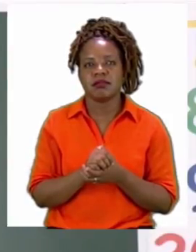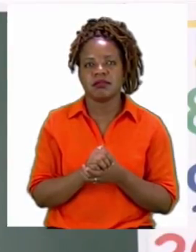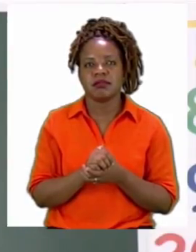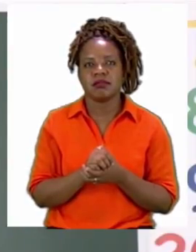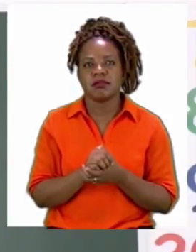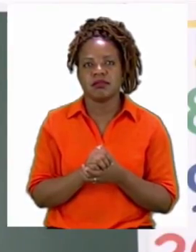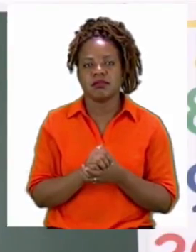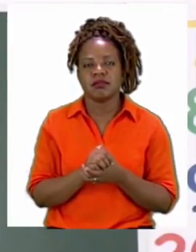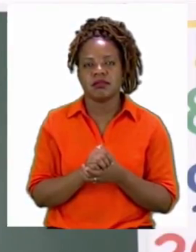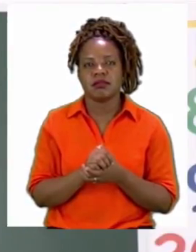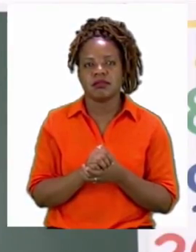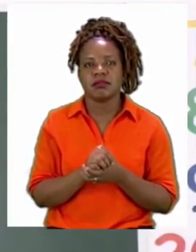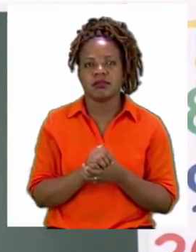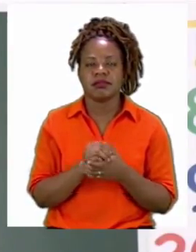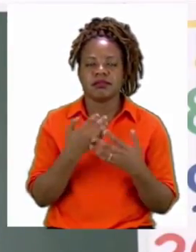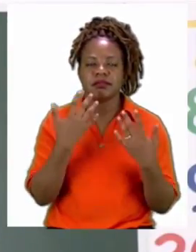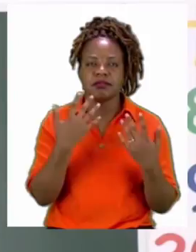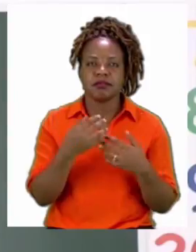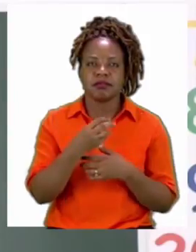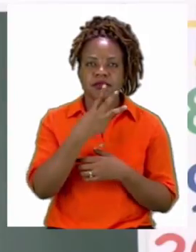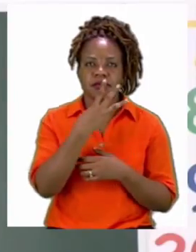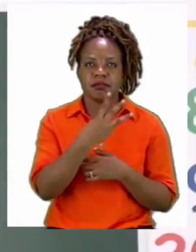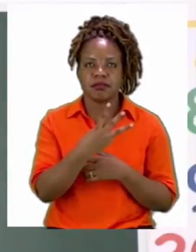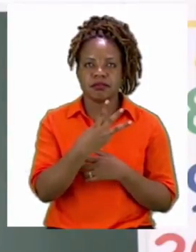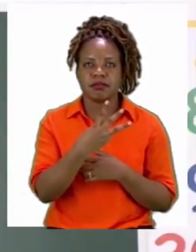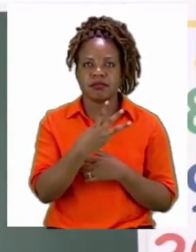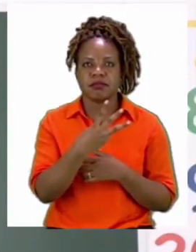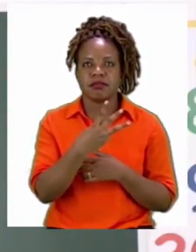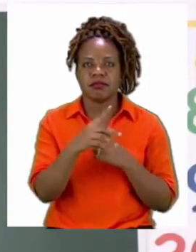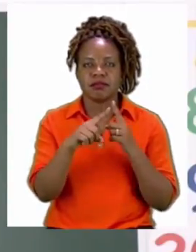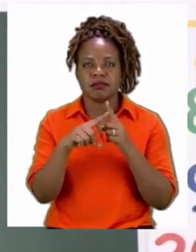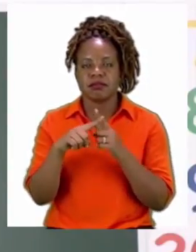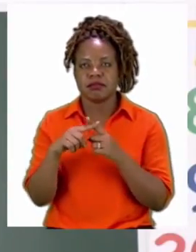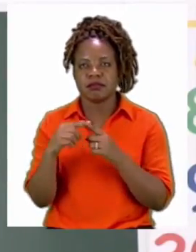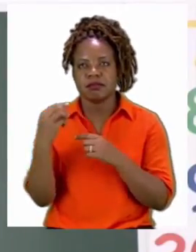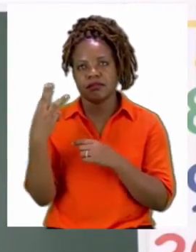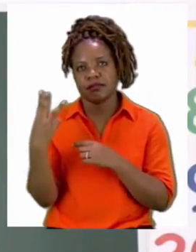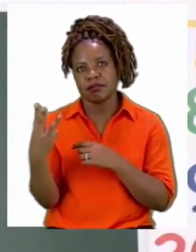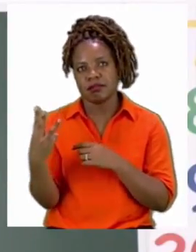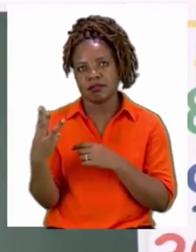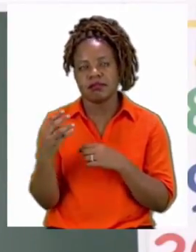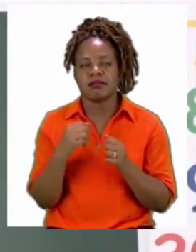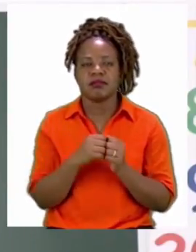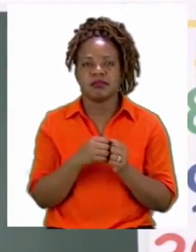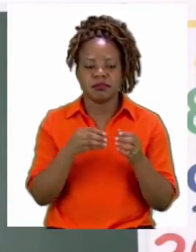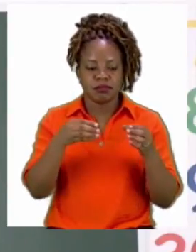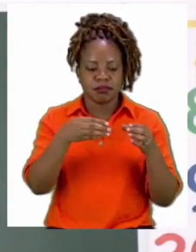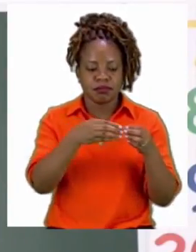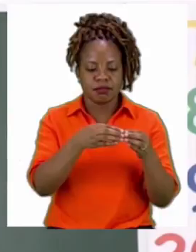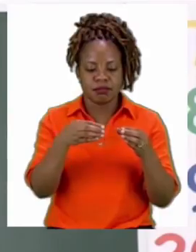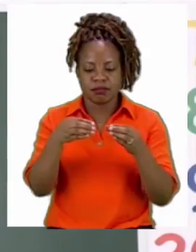this time are 3 like before, and we are now saying 3 sets